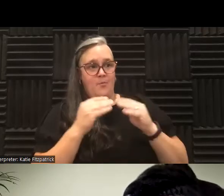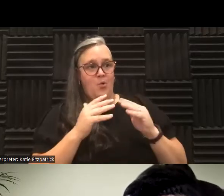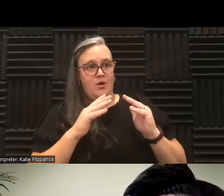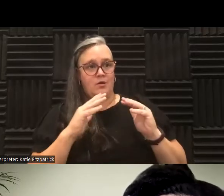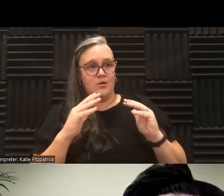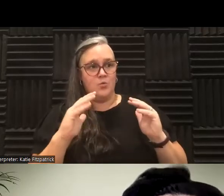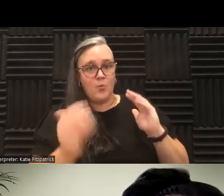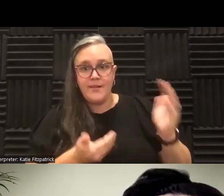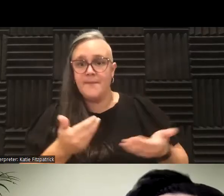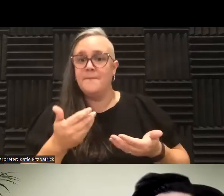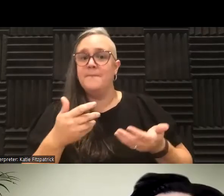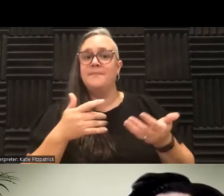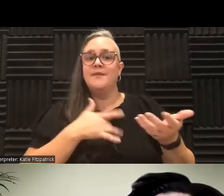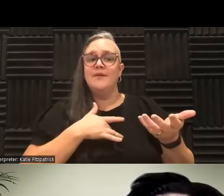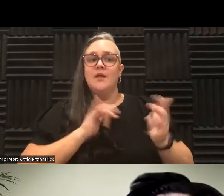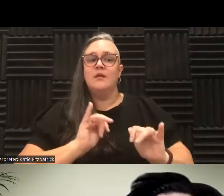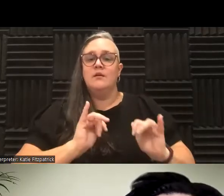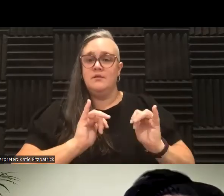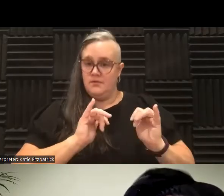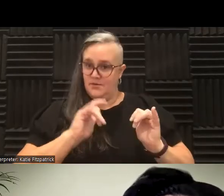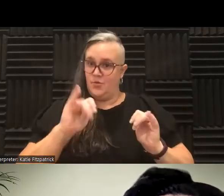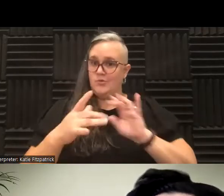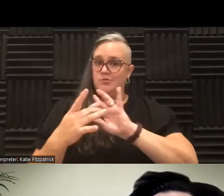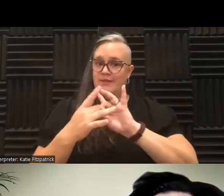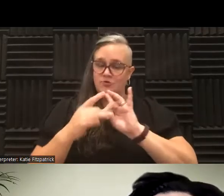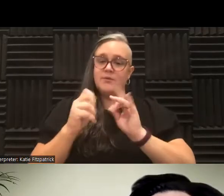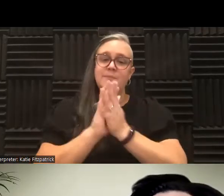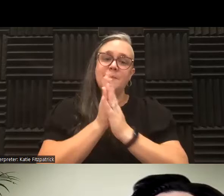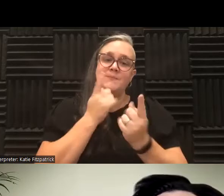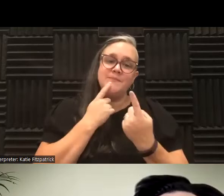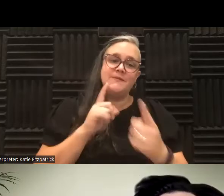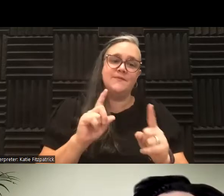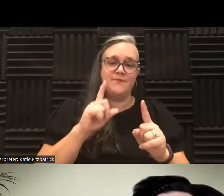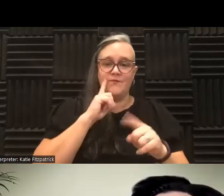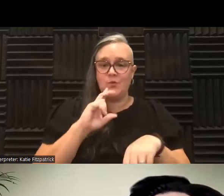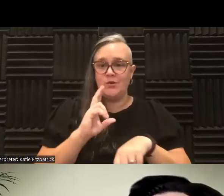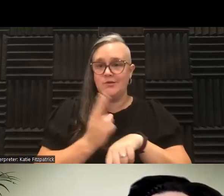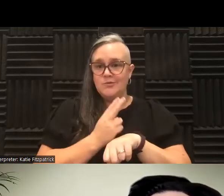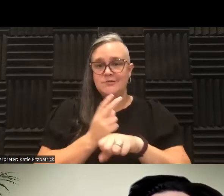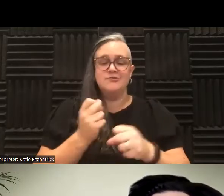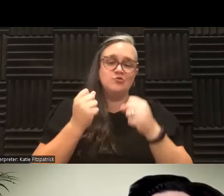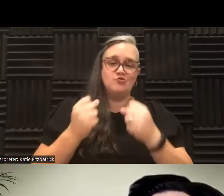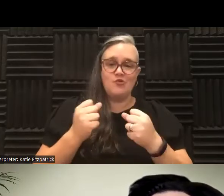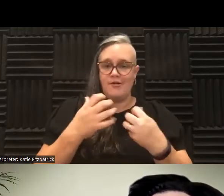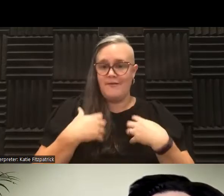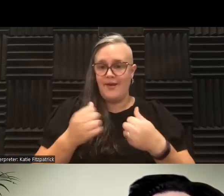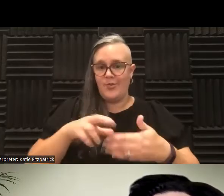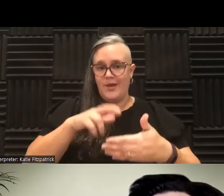have many of these programs be successful through the utilization and strong health outcomes that can occur.